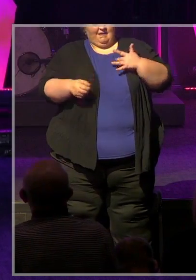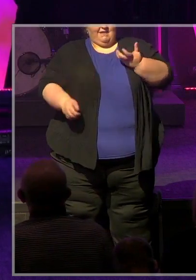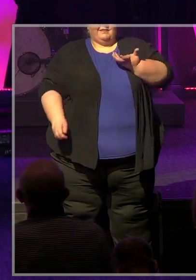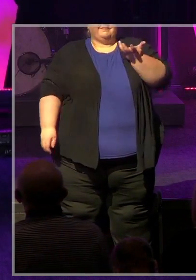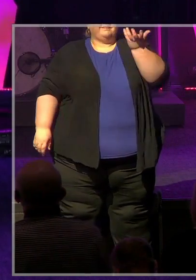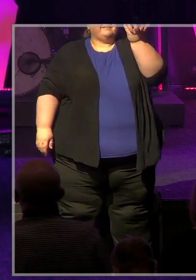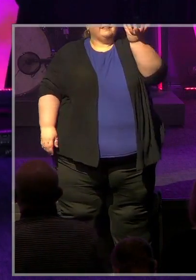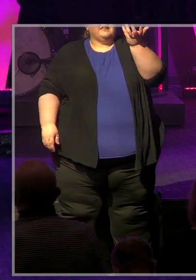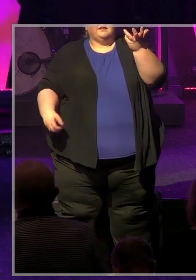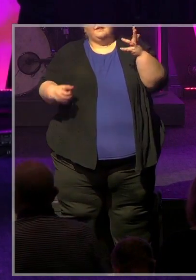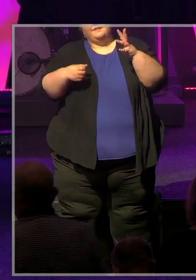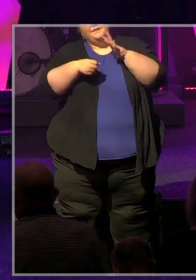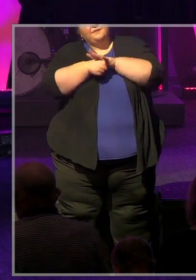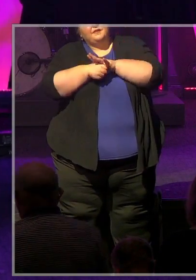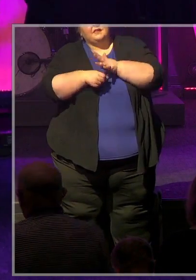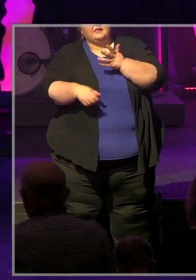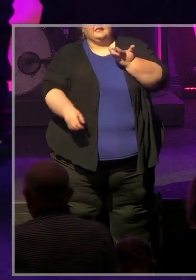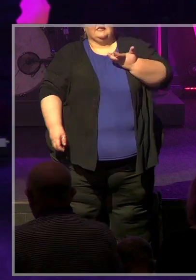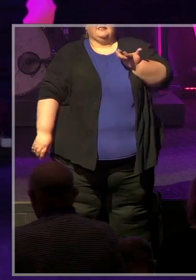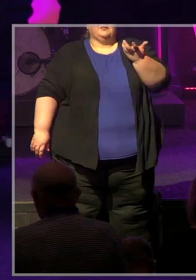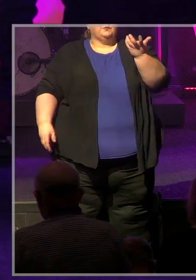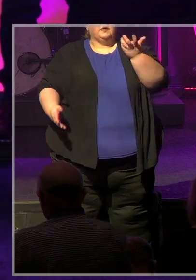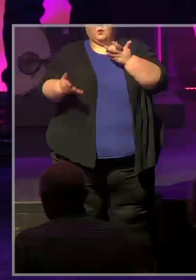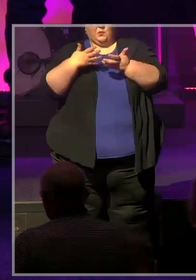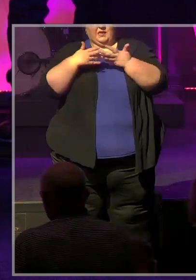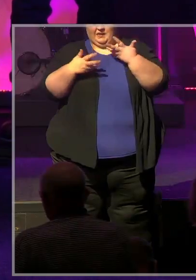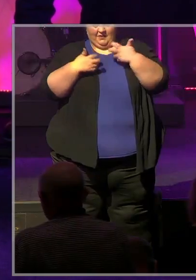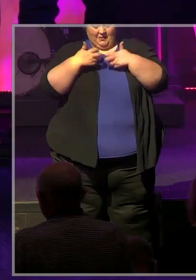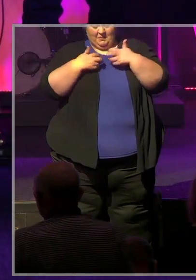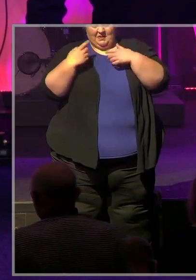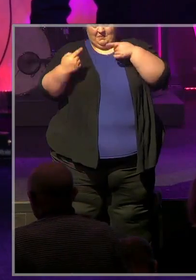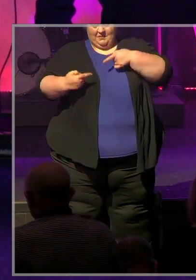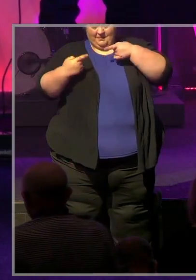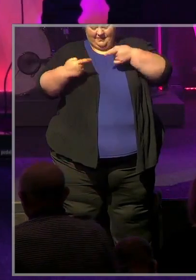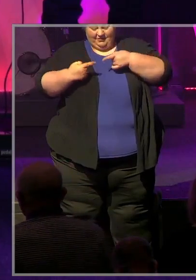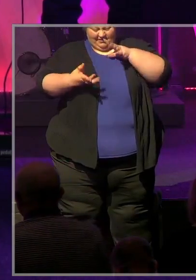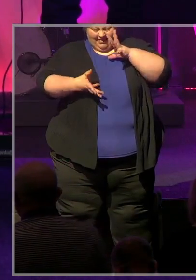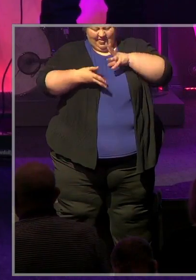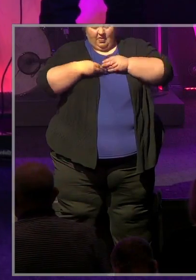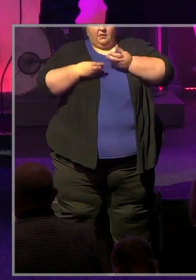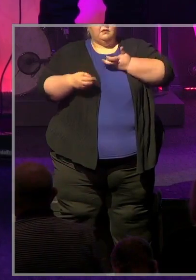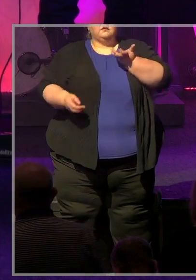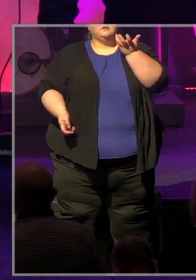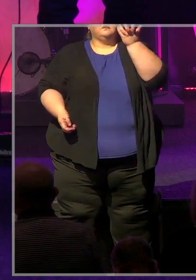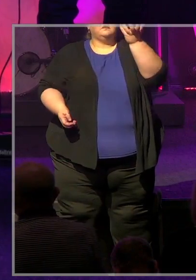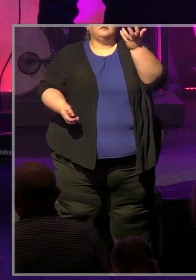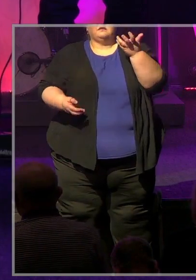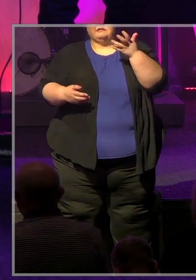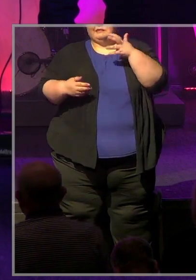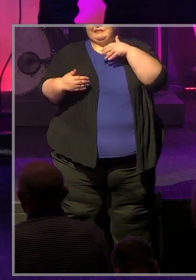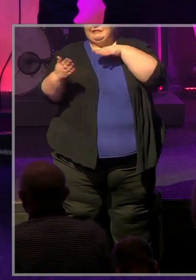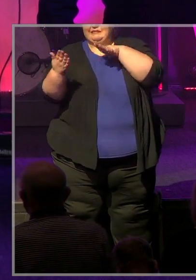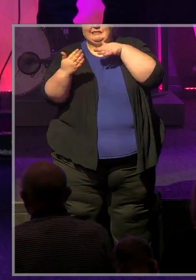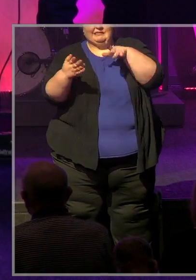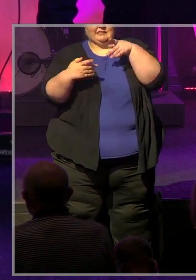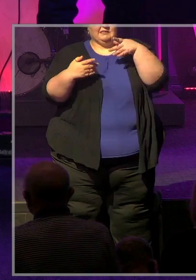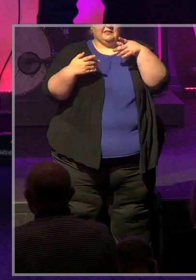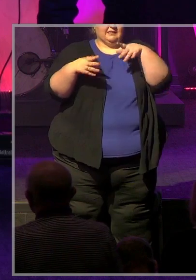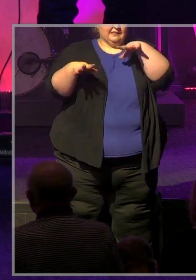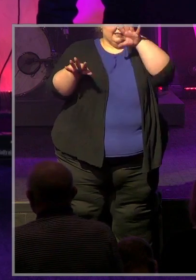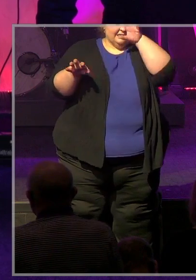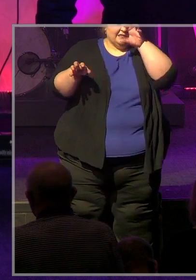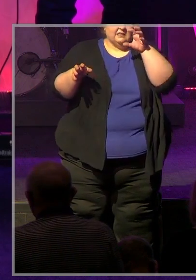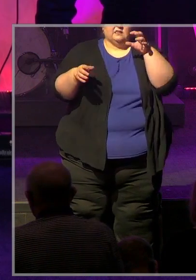God. We completely surrender whatever's going on in our life. Whatever we're facing, whatever we need wisdom for,